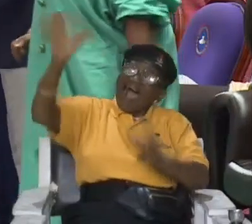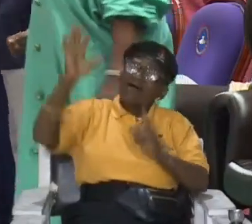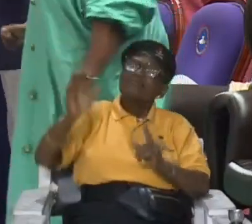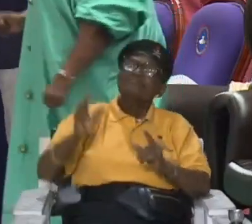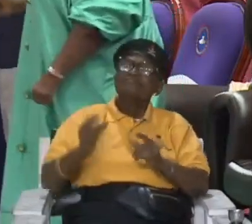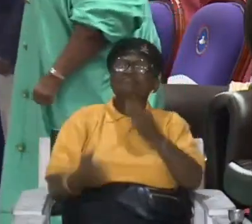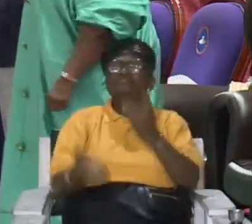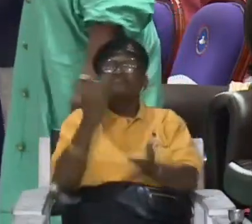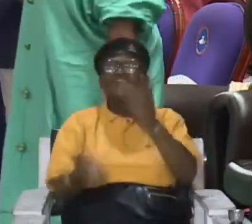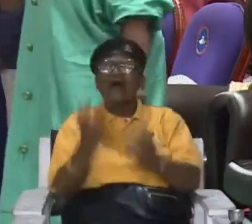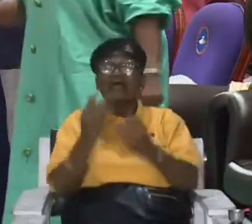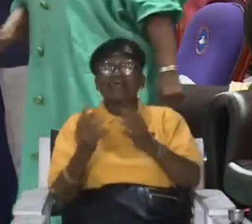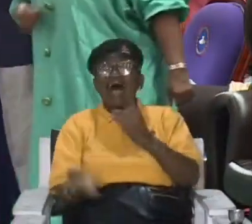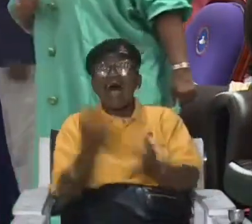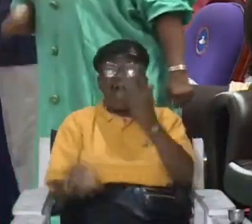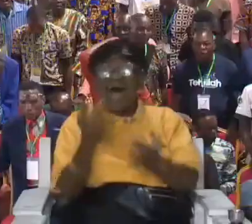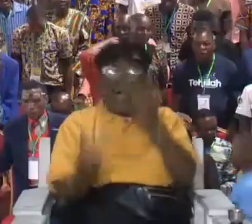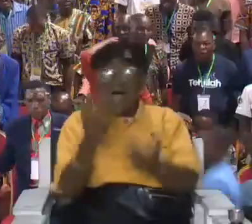Let the fire fall on me.